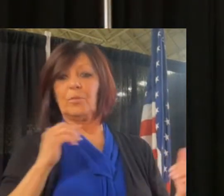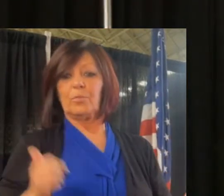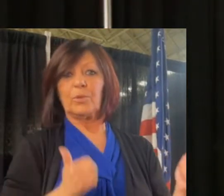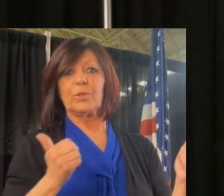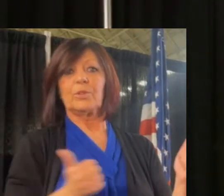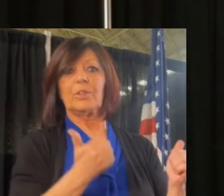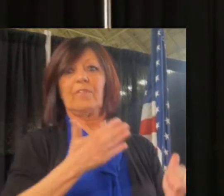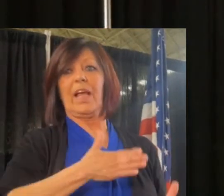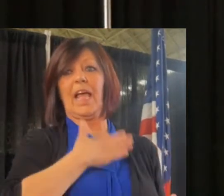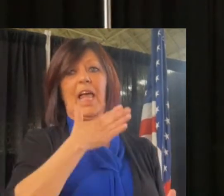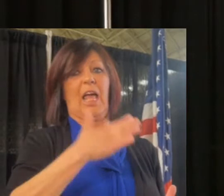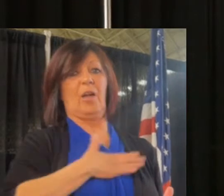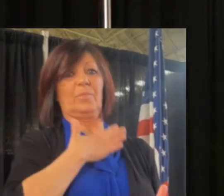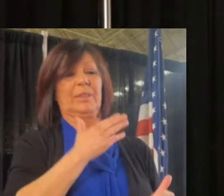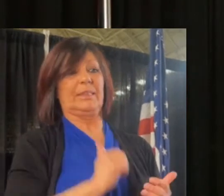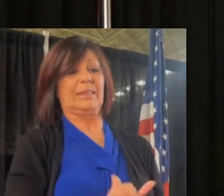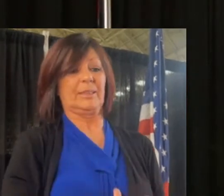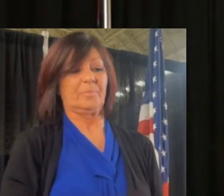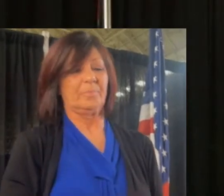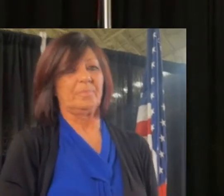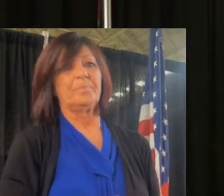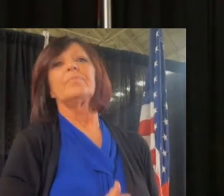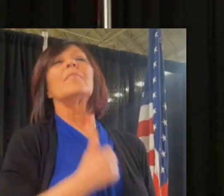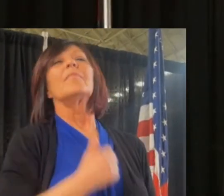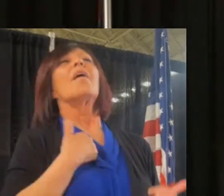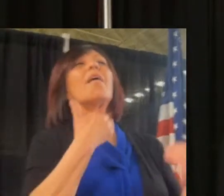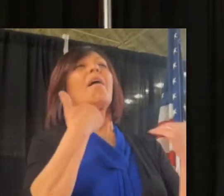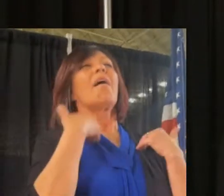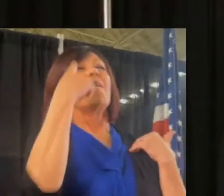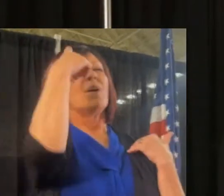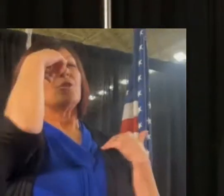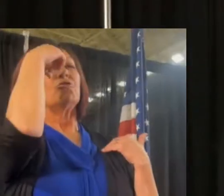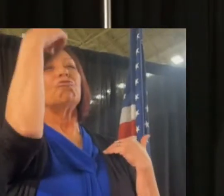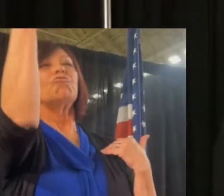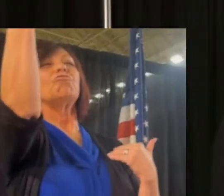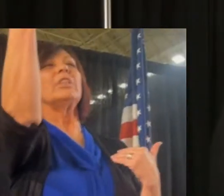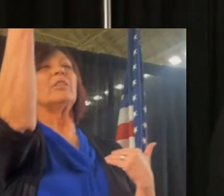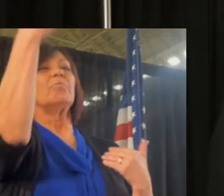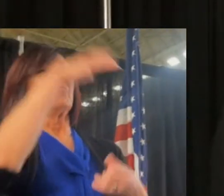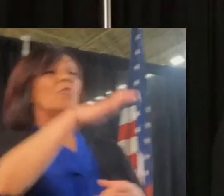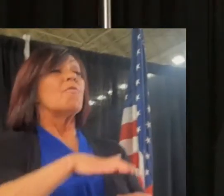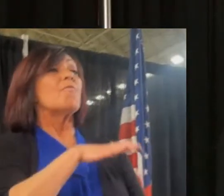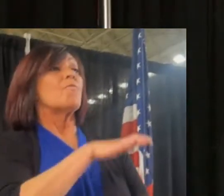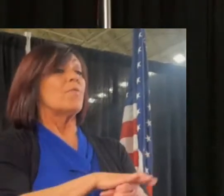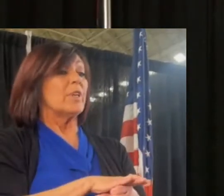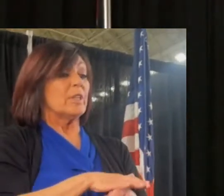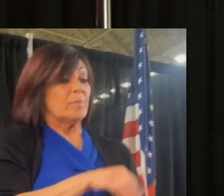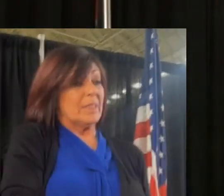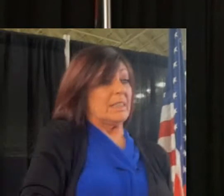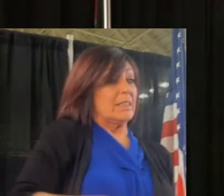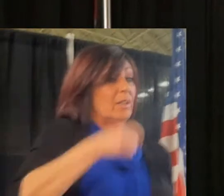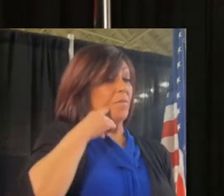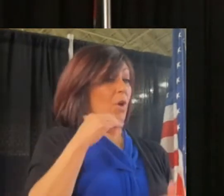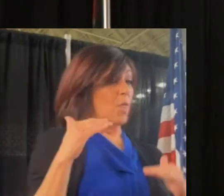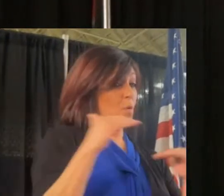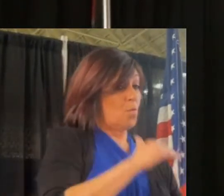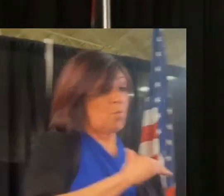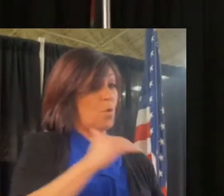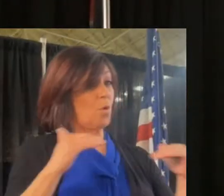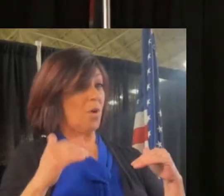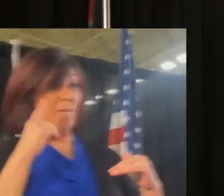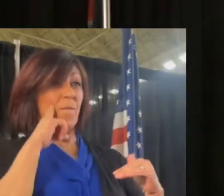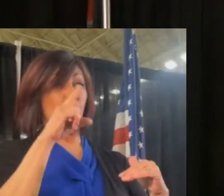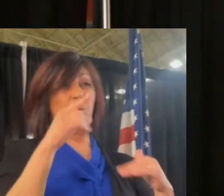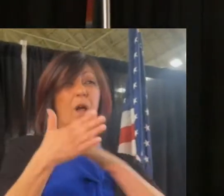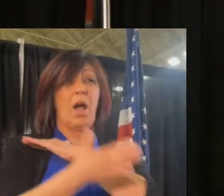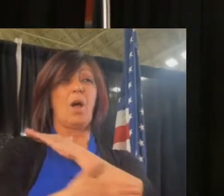of happiness. I have a dream that freedom and dignity for the whole world and not only for one country